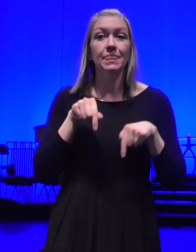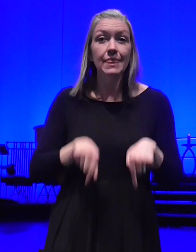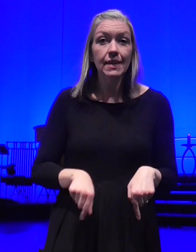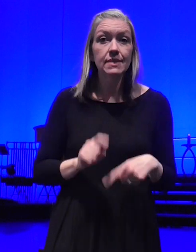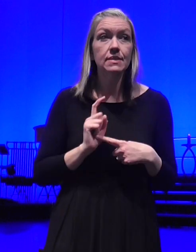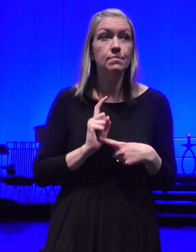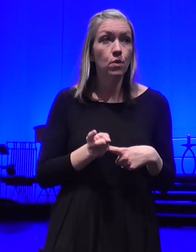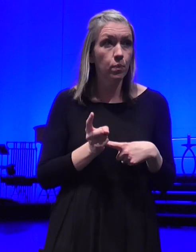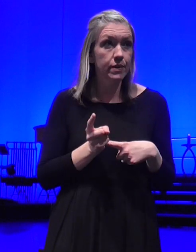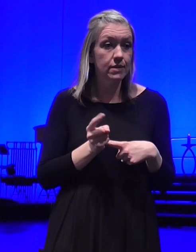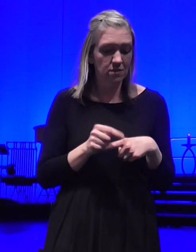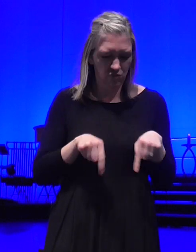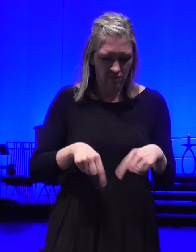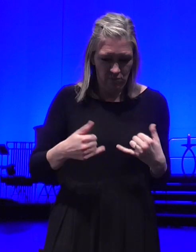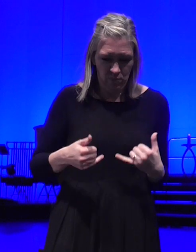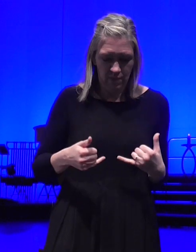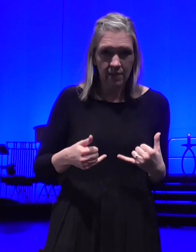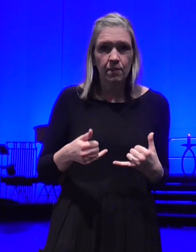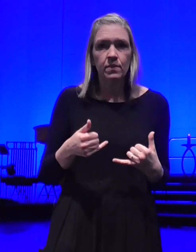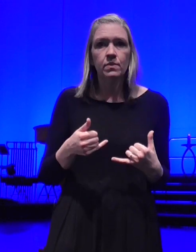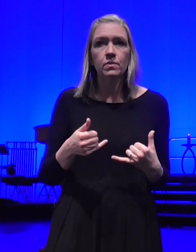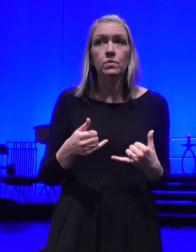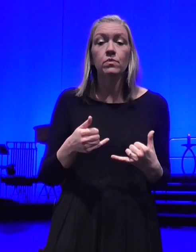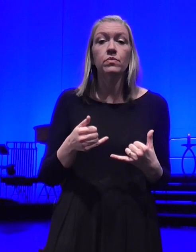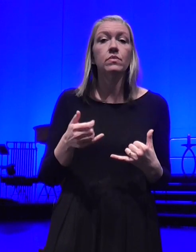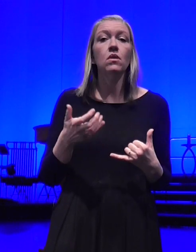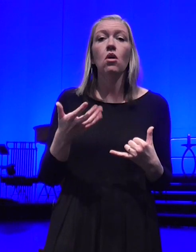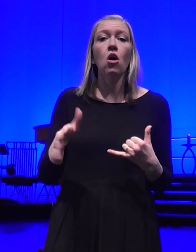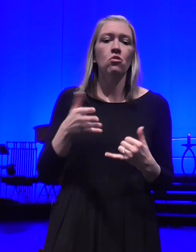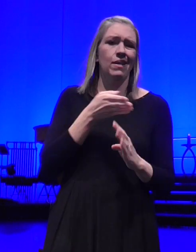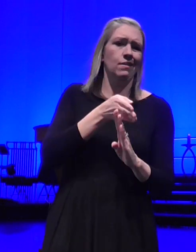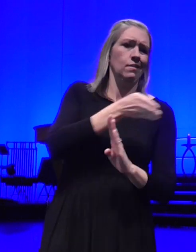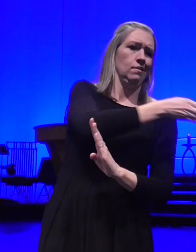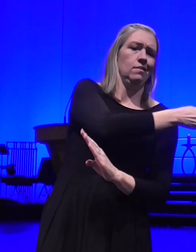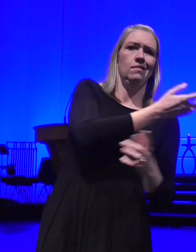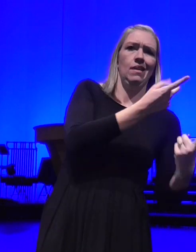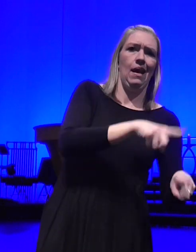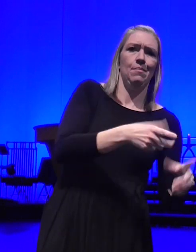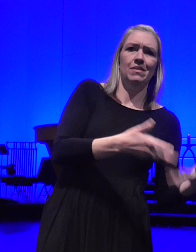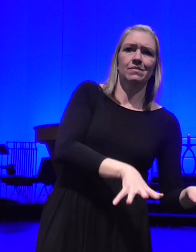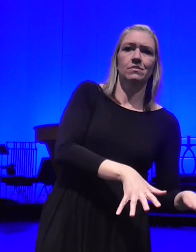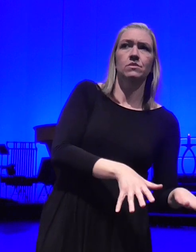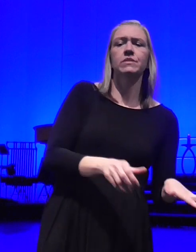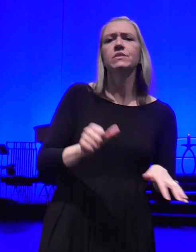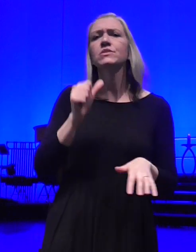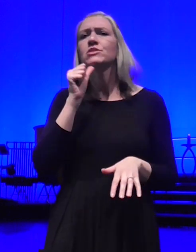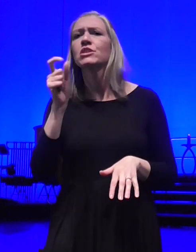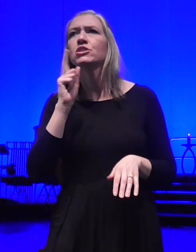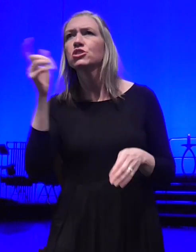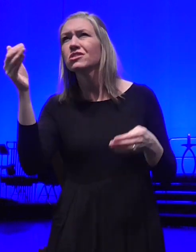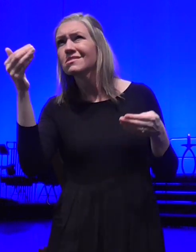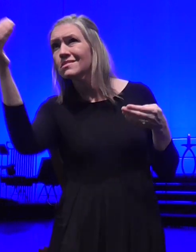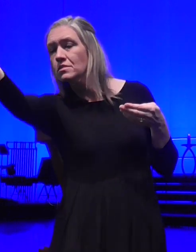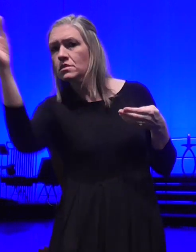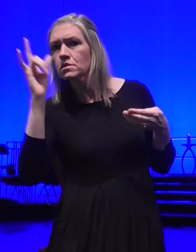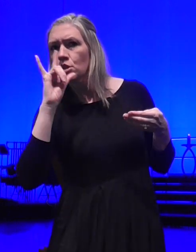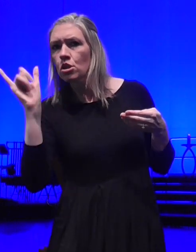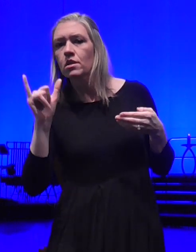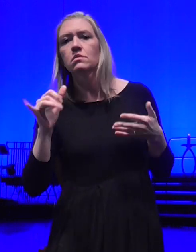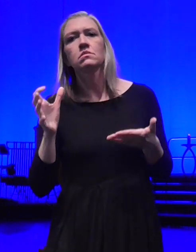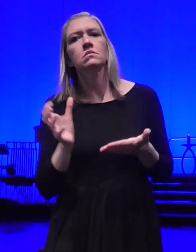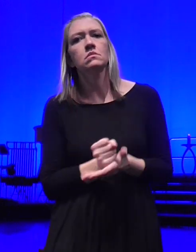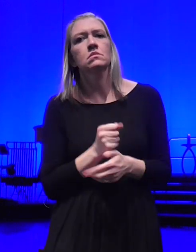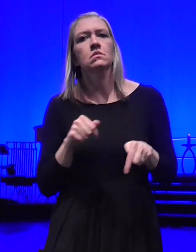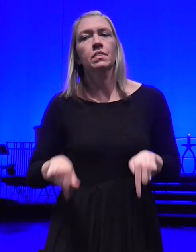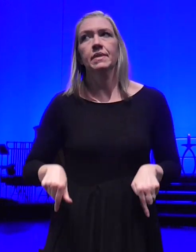this moment. The rest has happened. You're not sure what's happening in the future, but live in